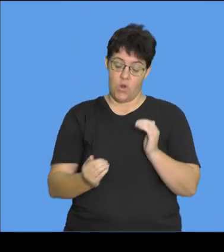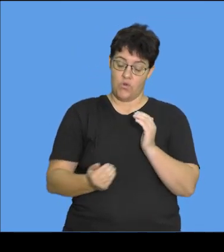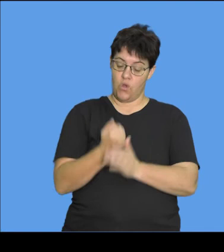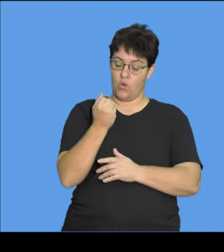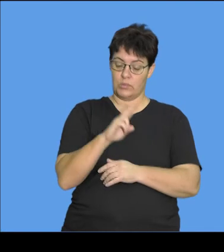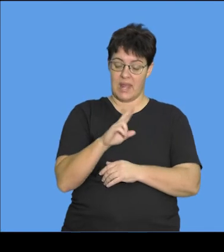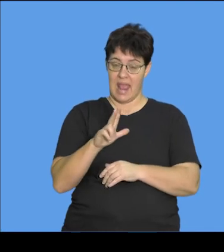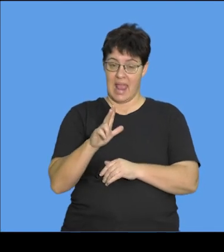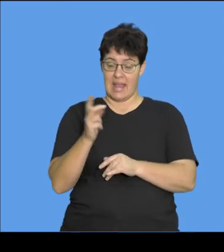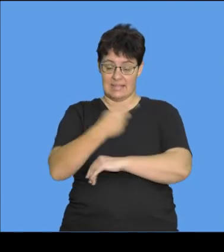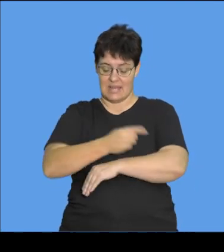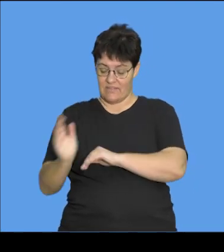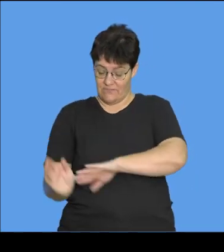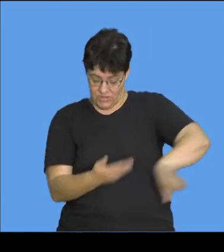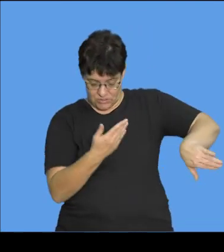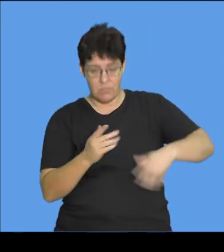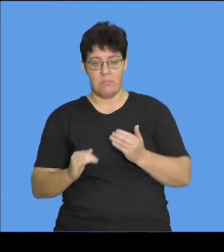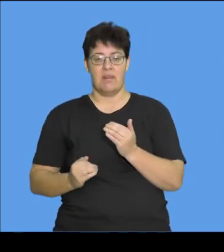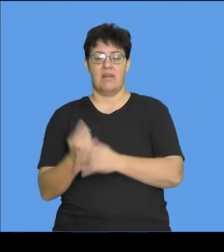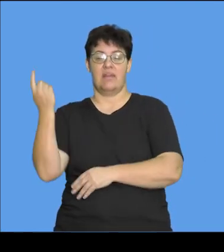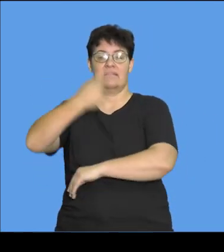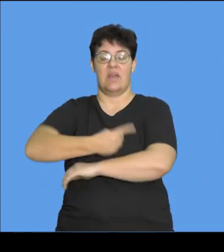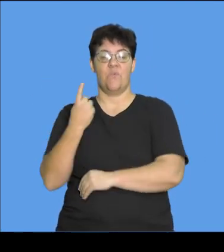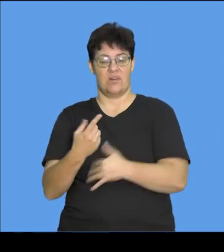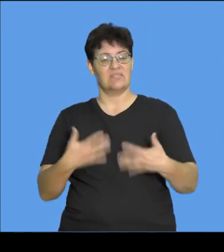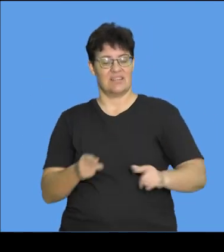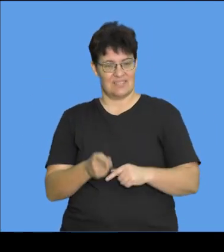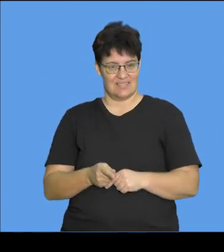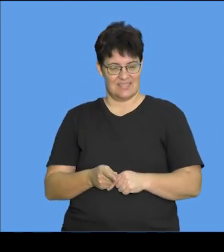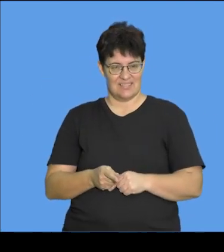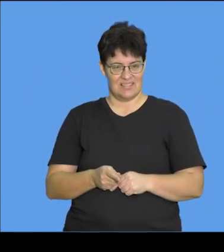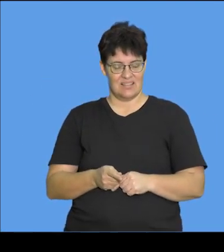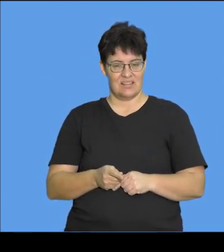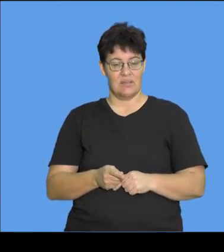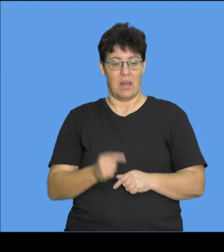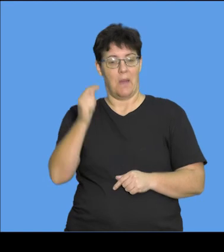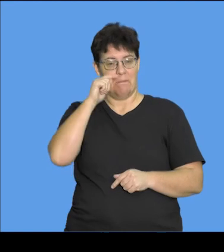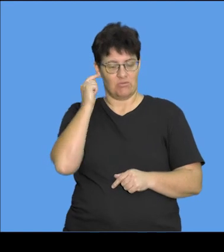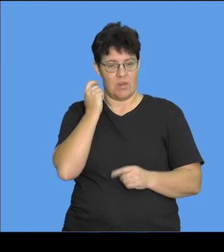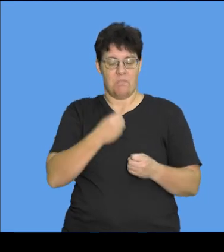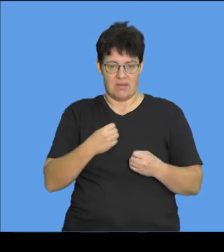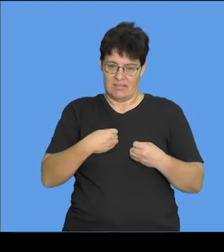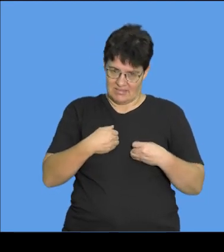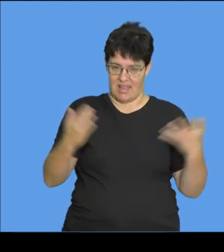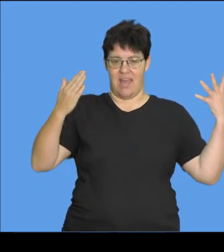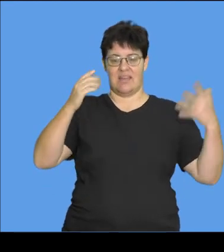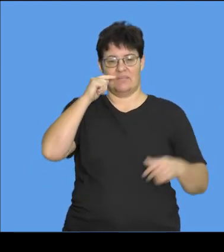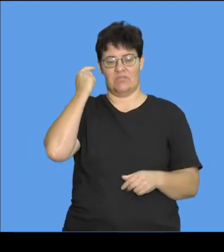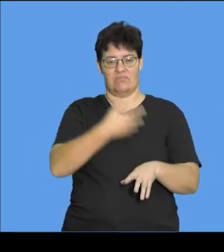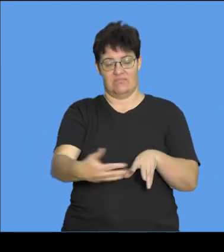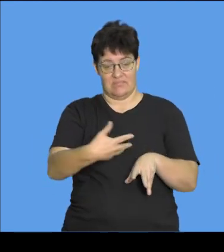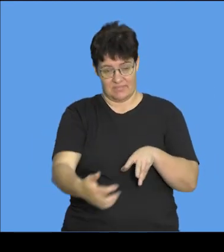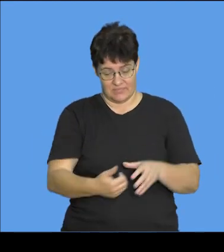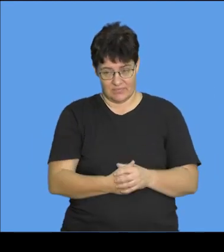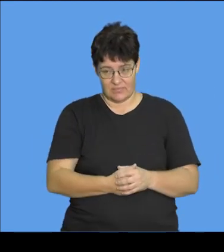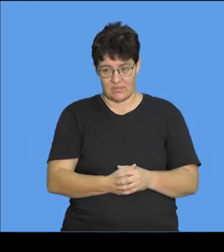so we know that menstruation is the beginning of a new cycle. What is important to understand is that the lining